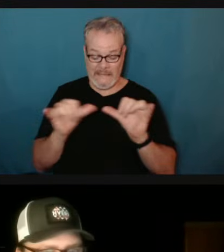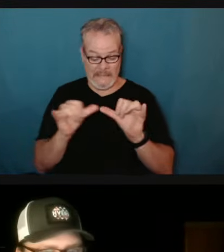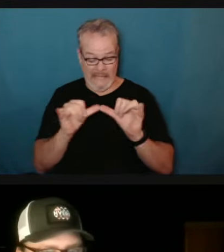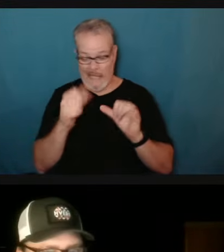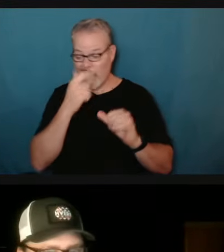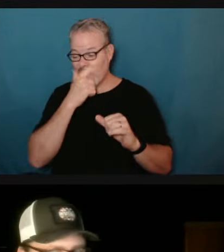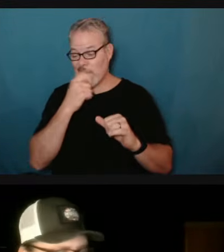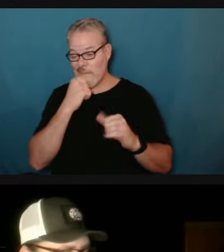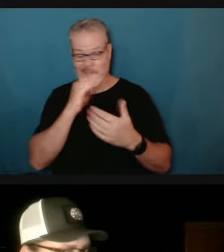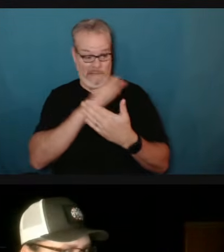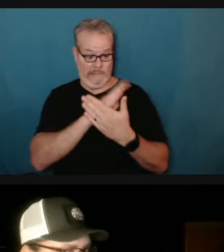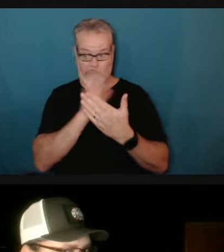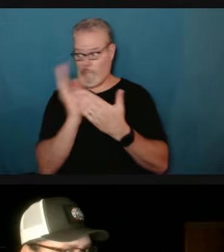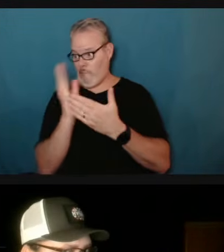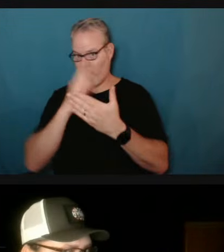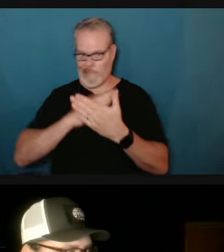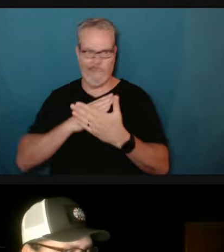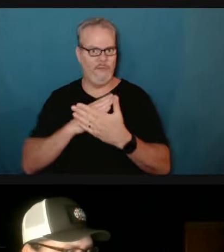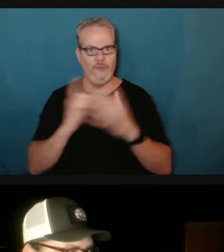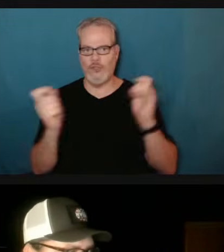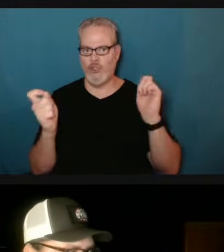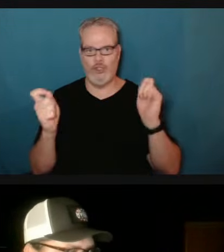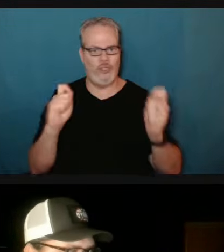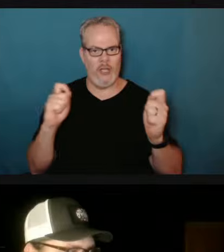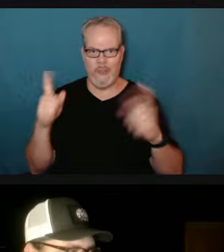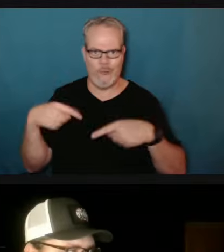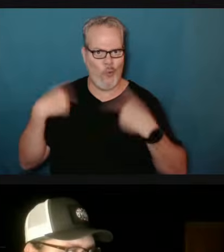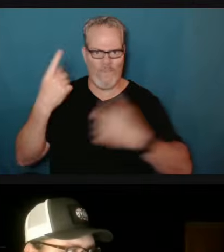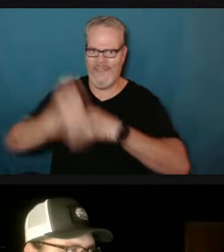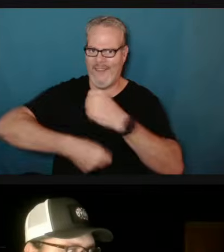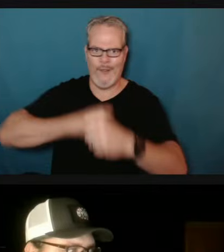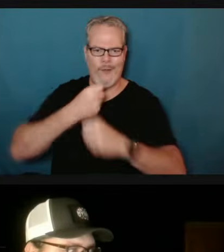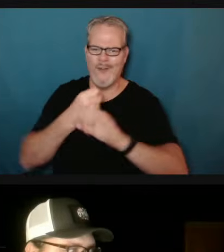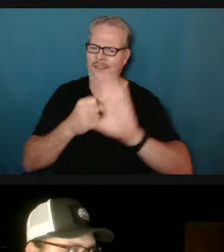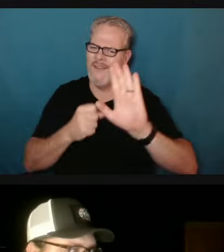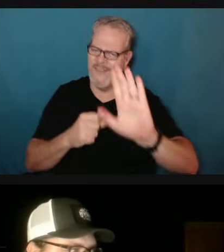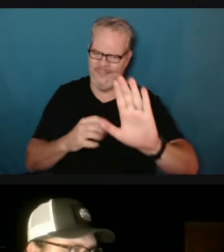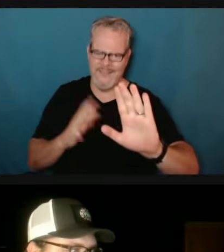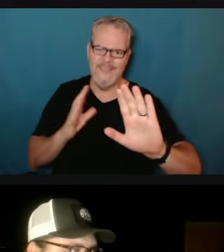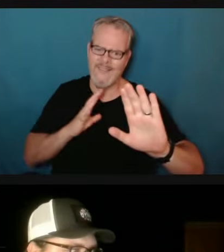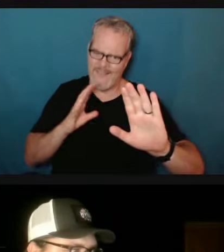over the years. Don't worry, it's a big earthquake. The actual number,